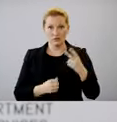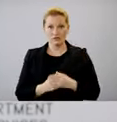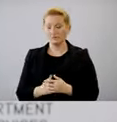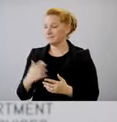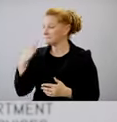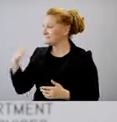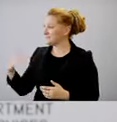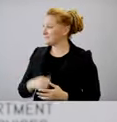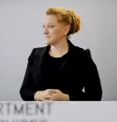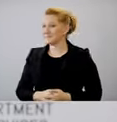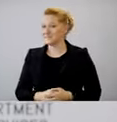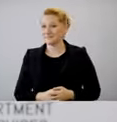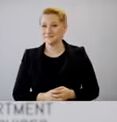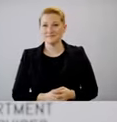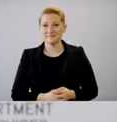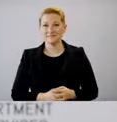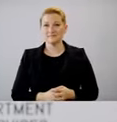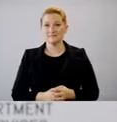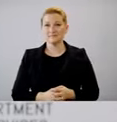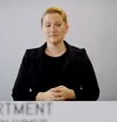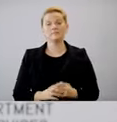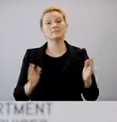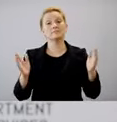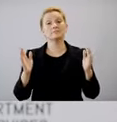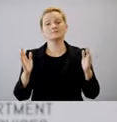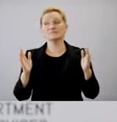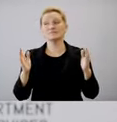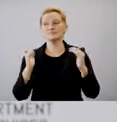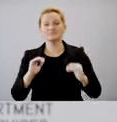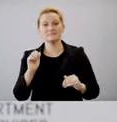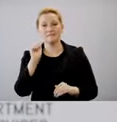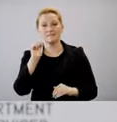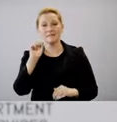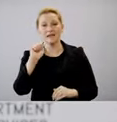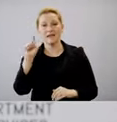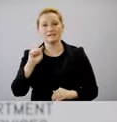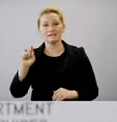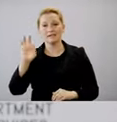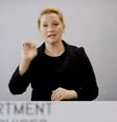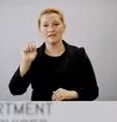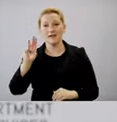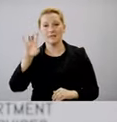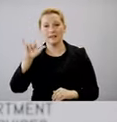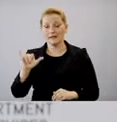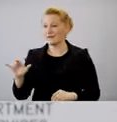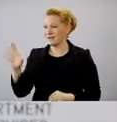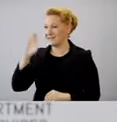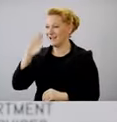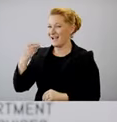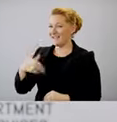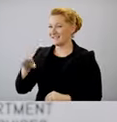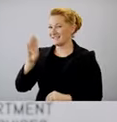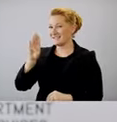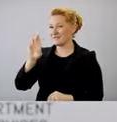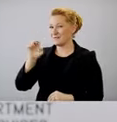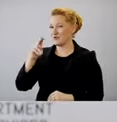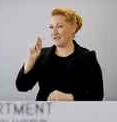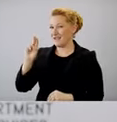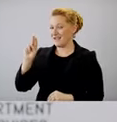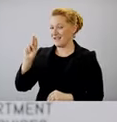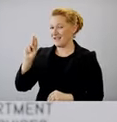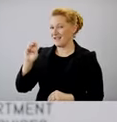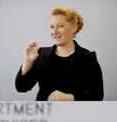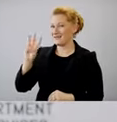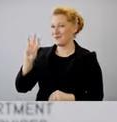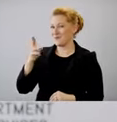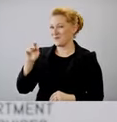Thank you. Welcome. Next, we've got AZ Family. Hey there, it's actually Brianna Whitney. Hi, Dr. Hey. Christ. How